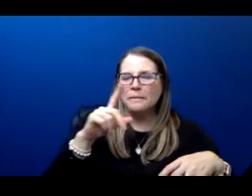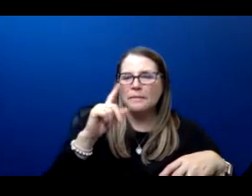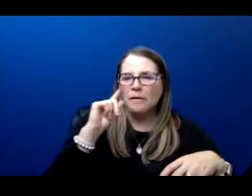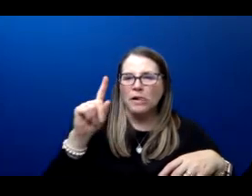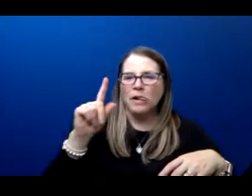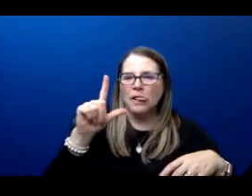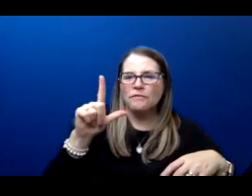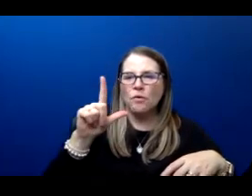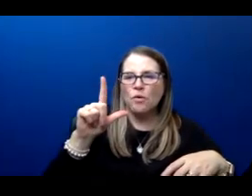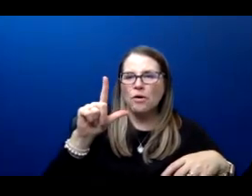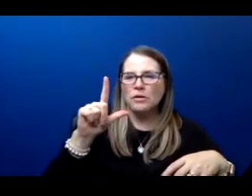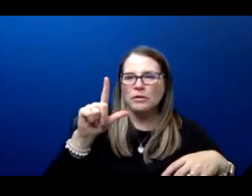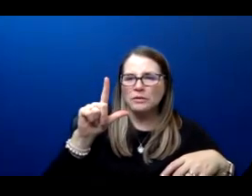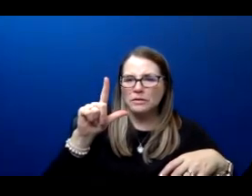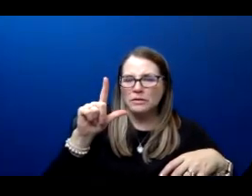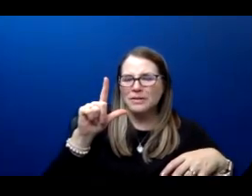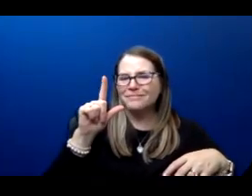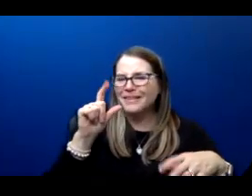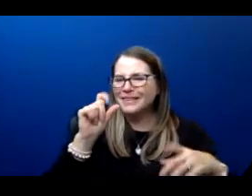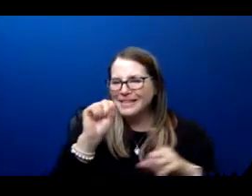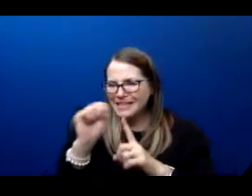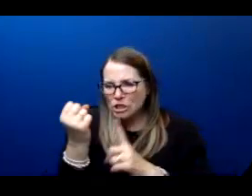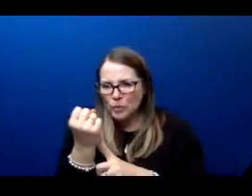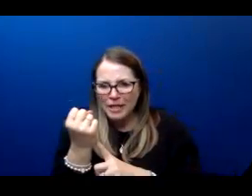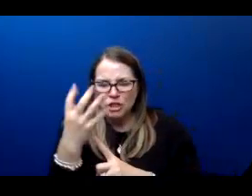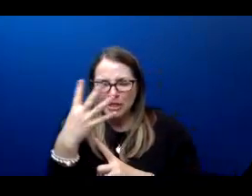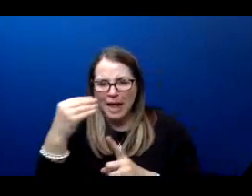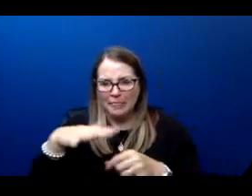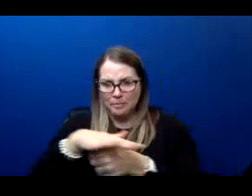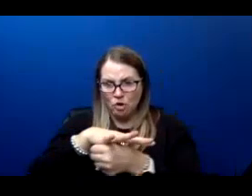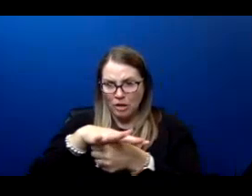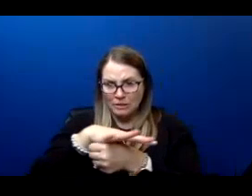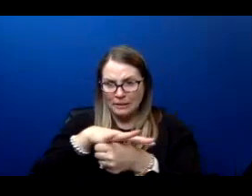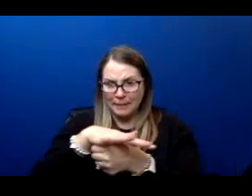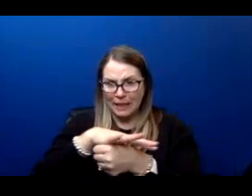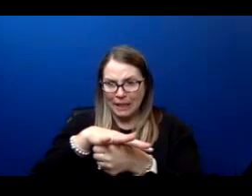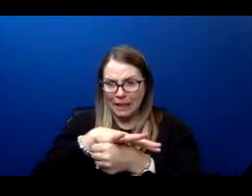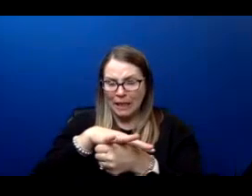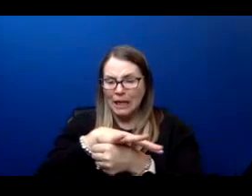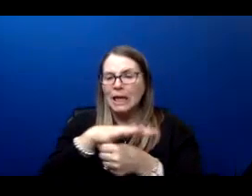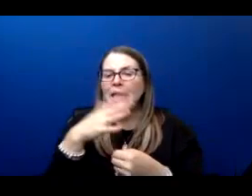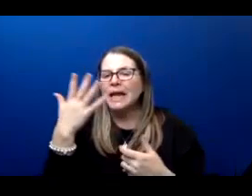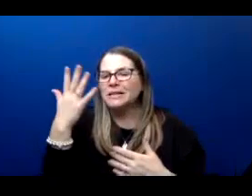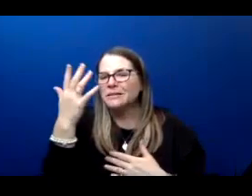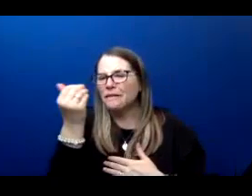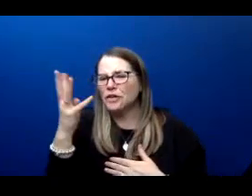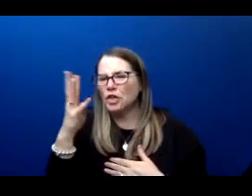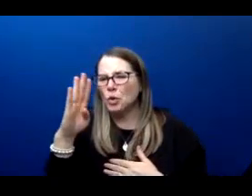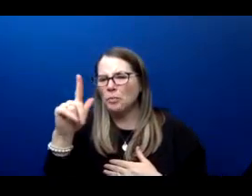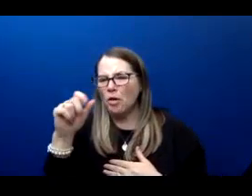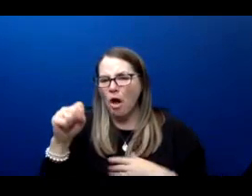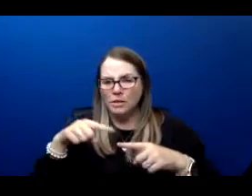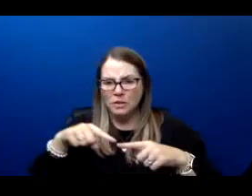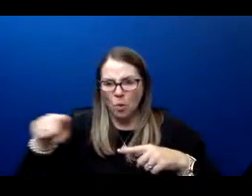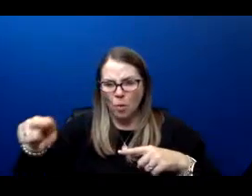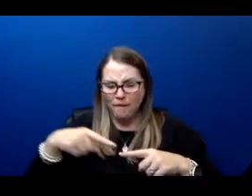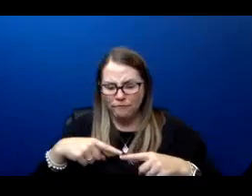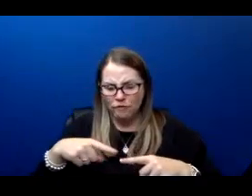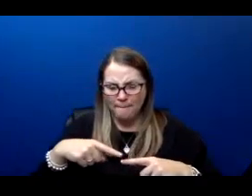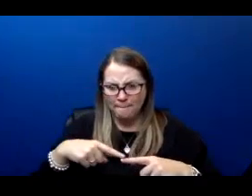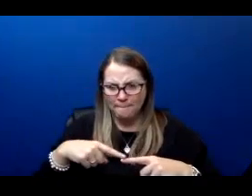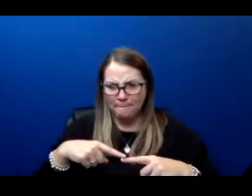and proximity, for the easiest way to make you know where Cannon is, it's a few blocks away from, it's off